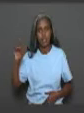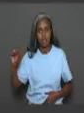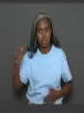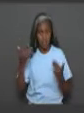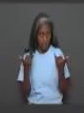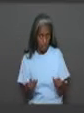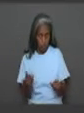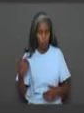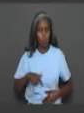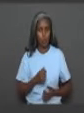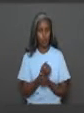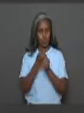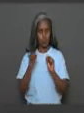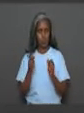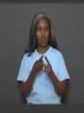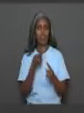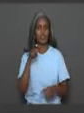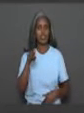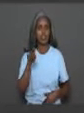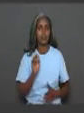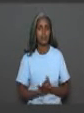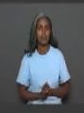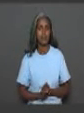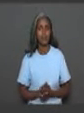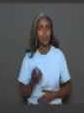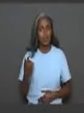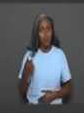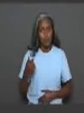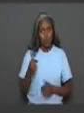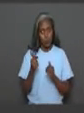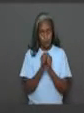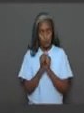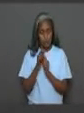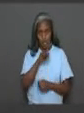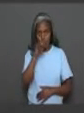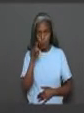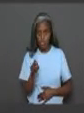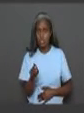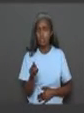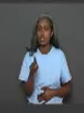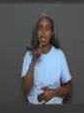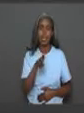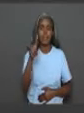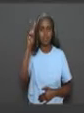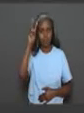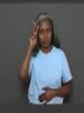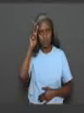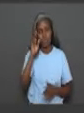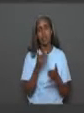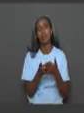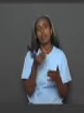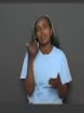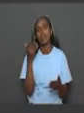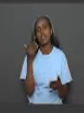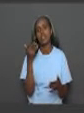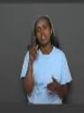Now we solve for x with the equation x squared